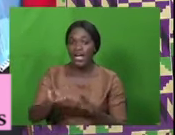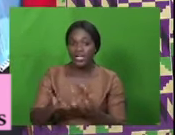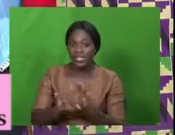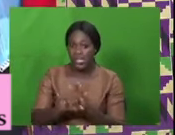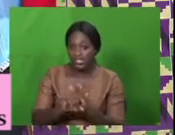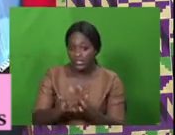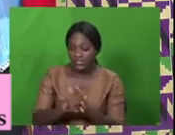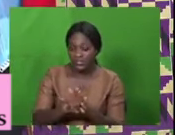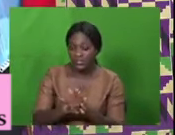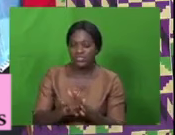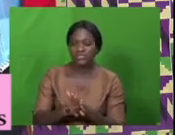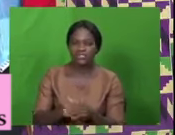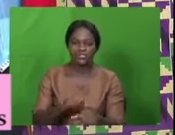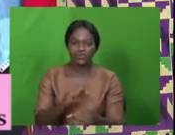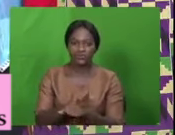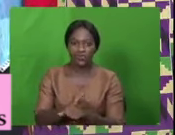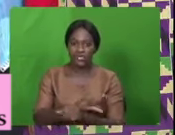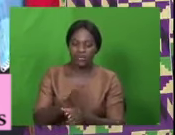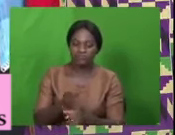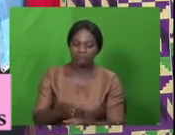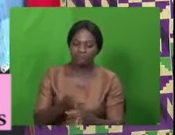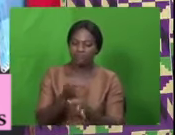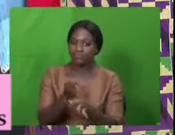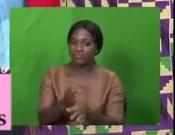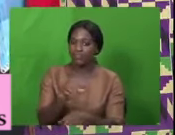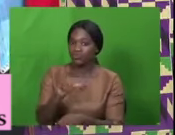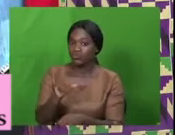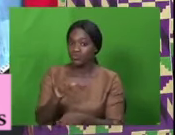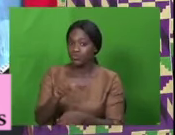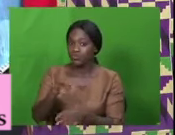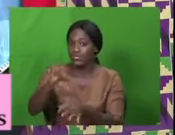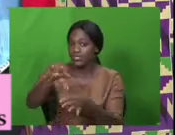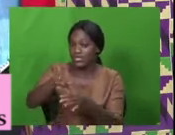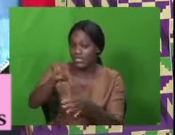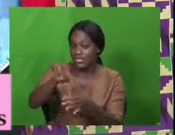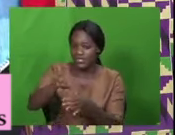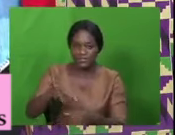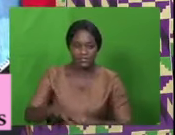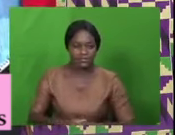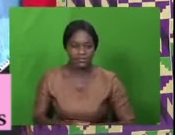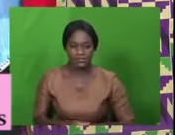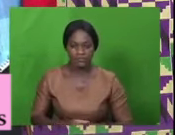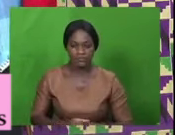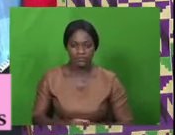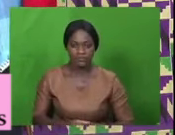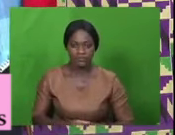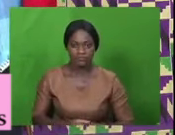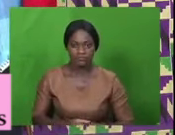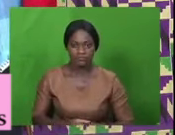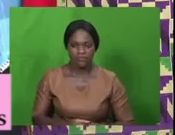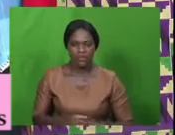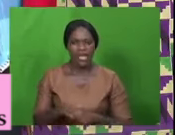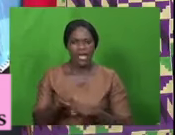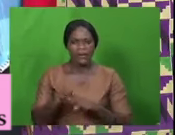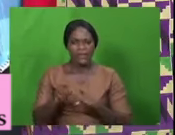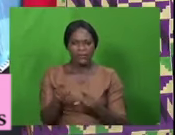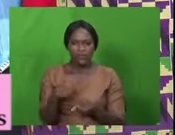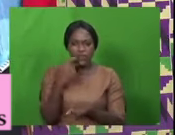even postpone the 2020 general elections. Who would have thought that